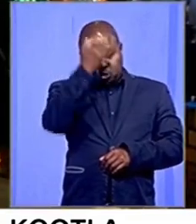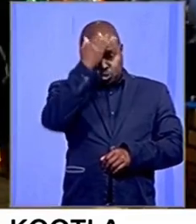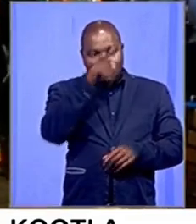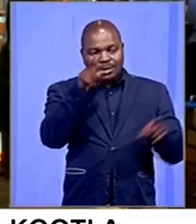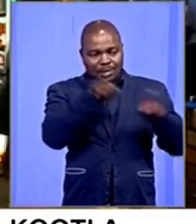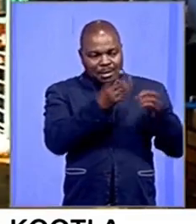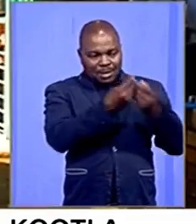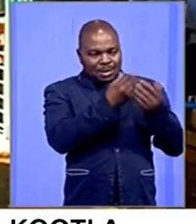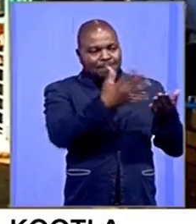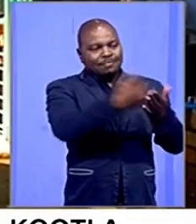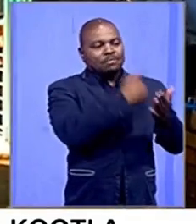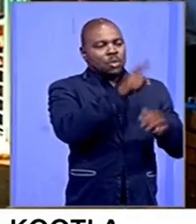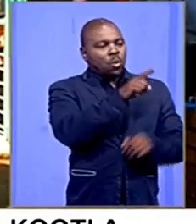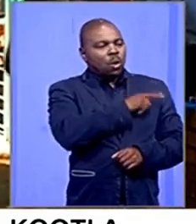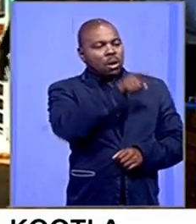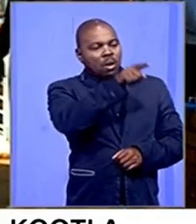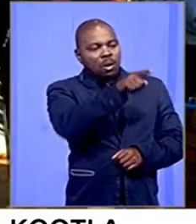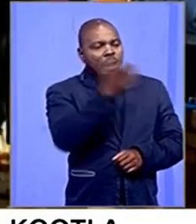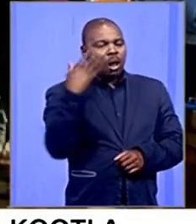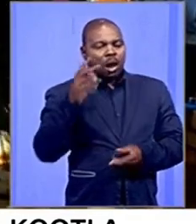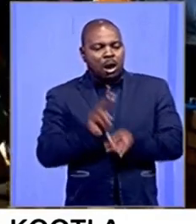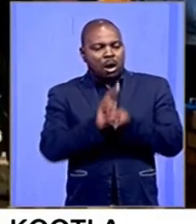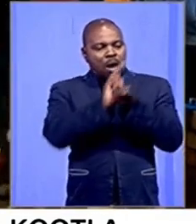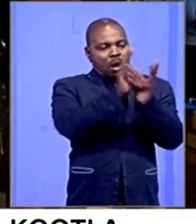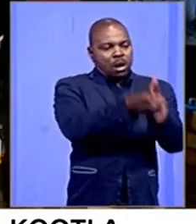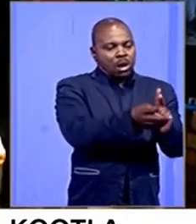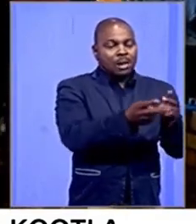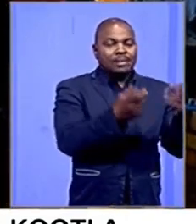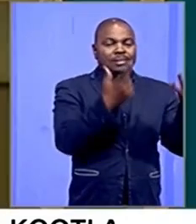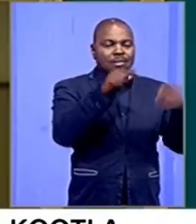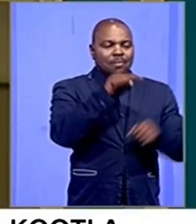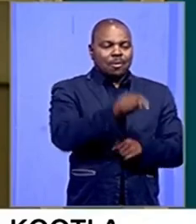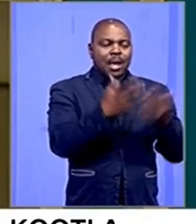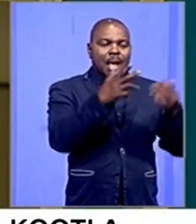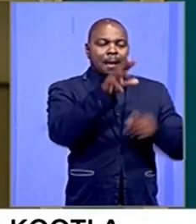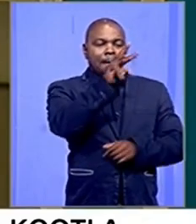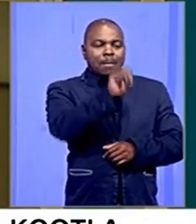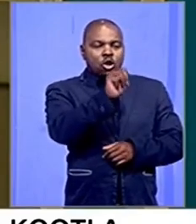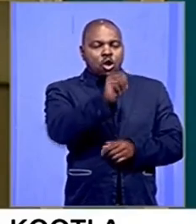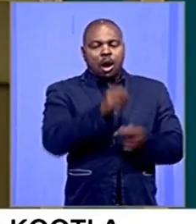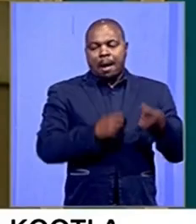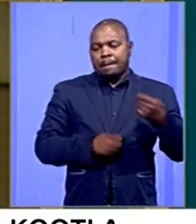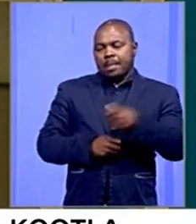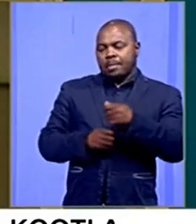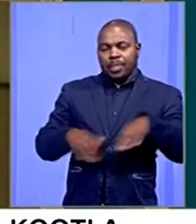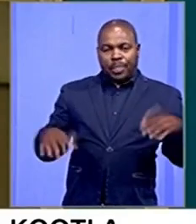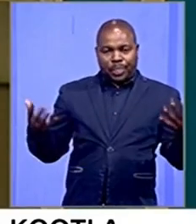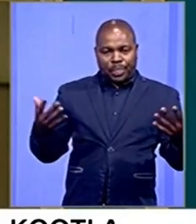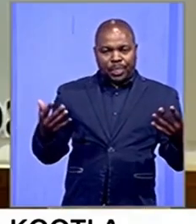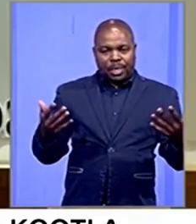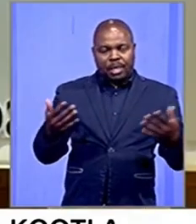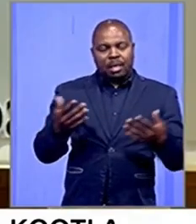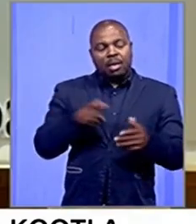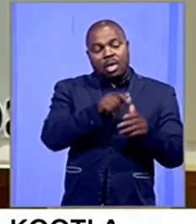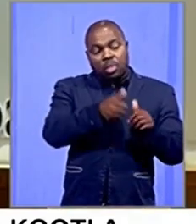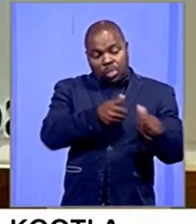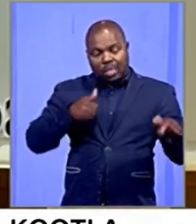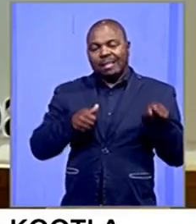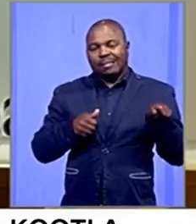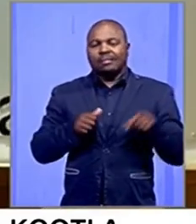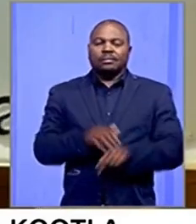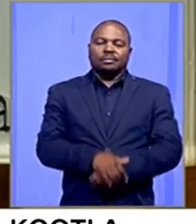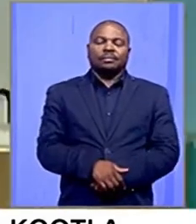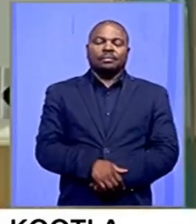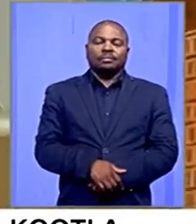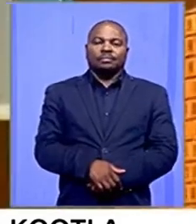Zuma le yena a shalele morago go ditefelo tsa loan ya gagwe ya dimilione tse shupa fegelana seswai yeo a itjere go panka ye na ke koketse